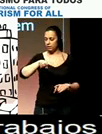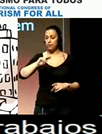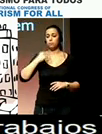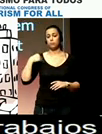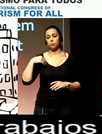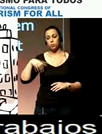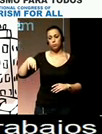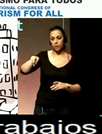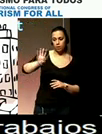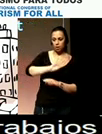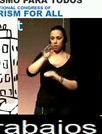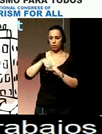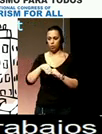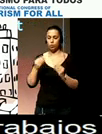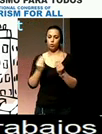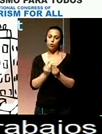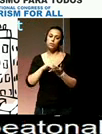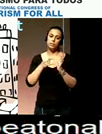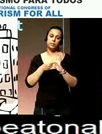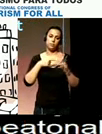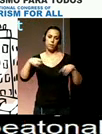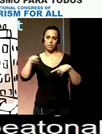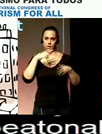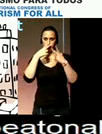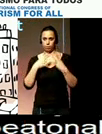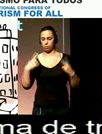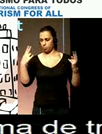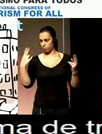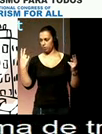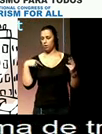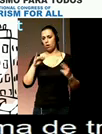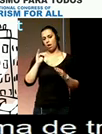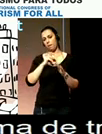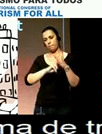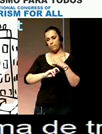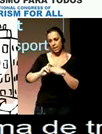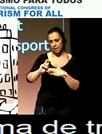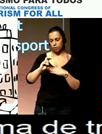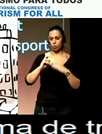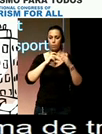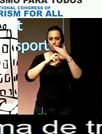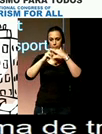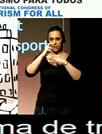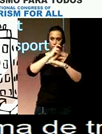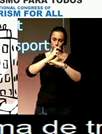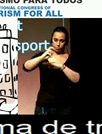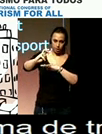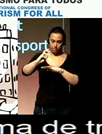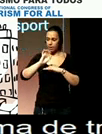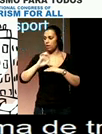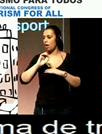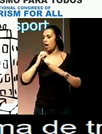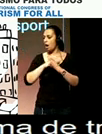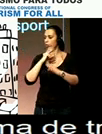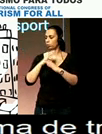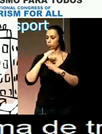All the different means of public transport, metro, train, tram and bus, are wheelchair accessible. The tram